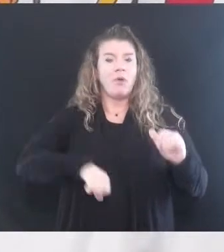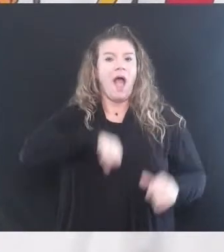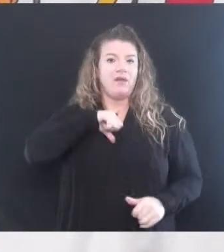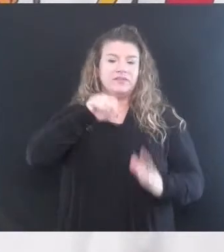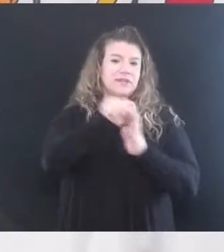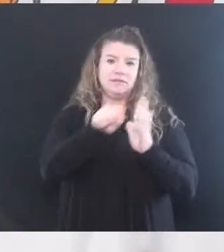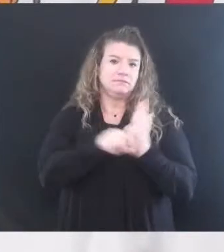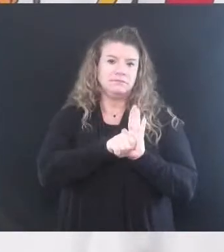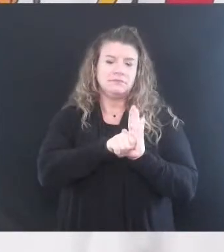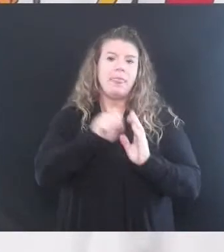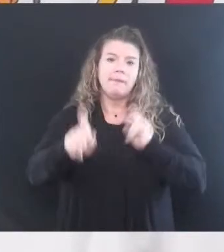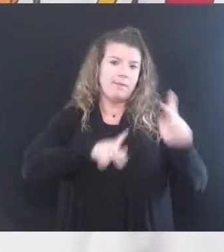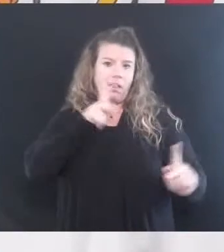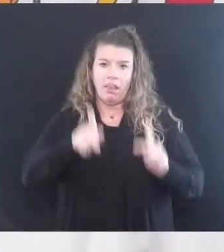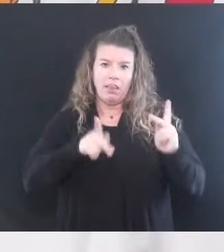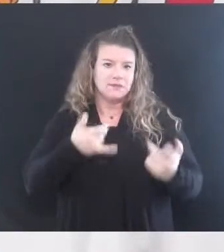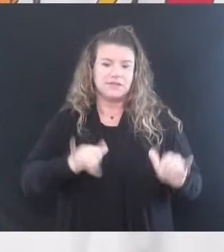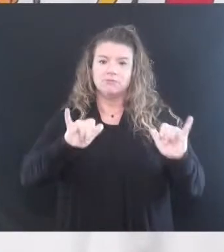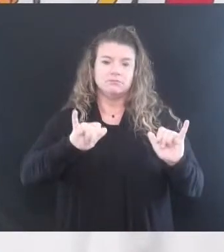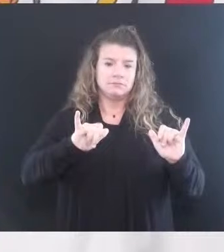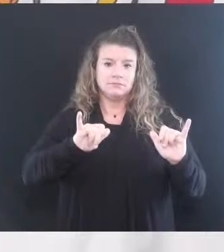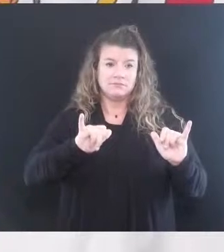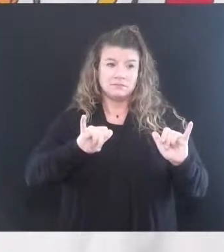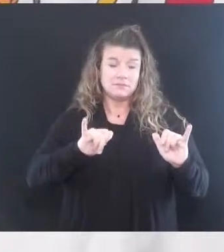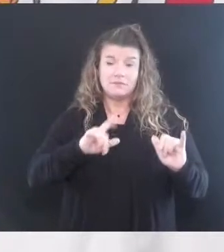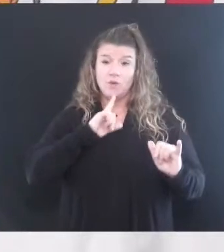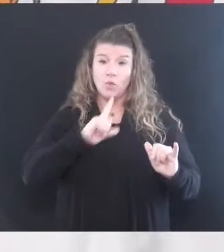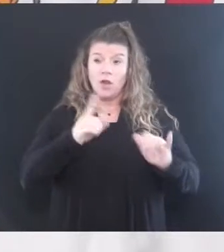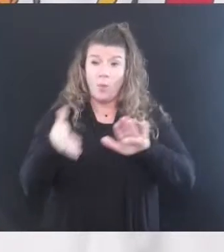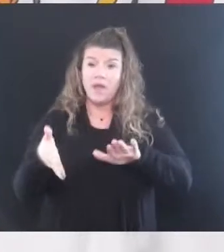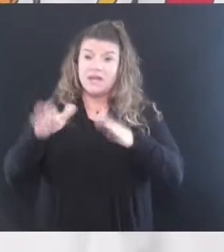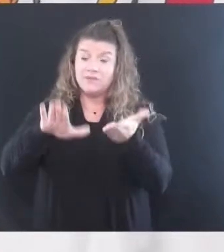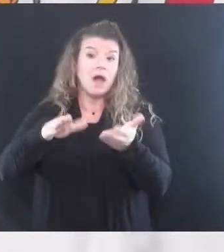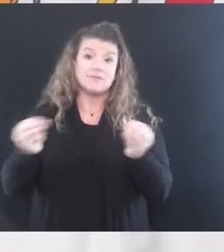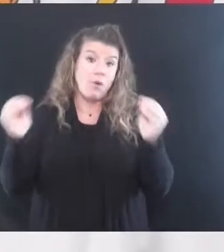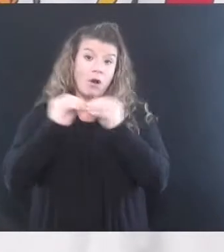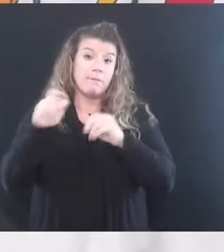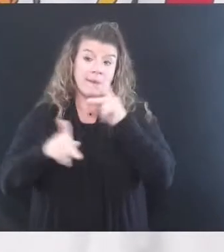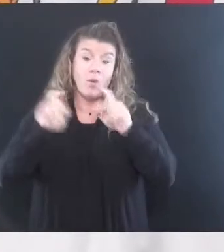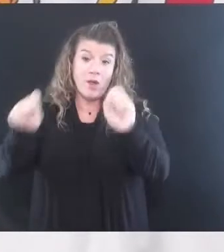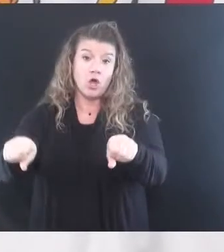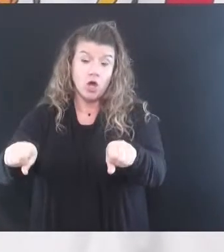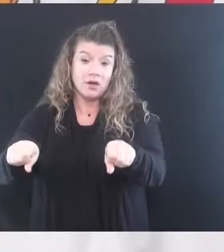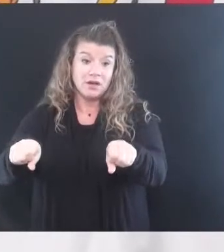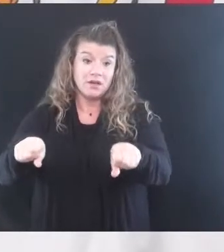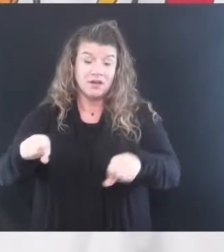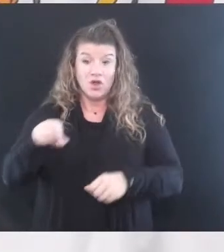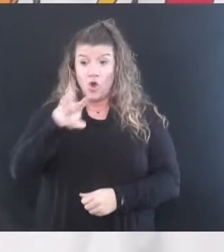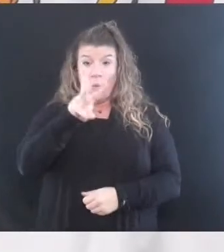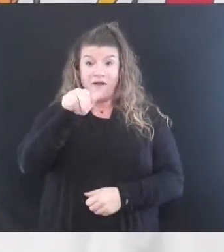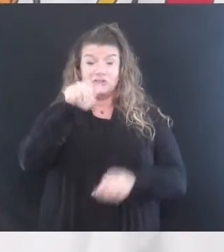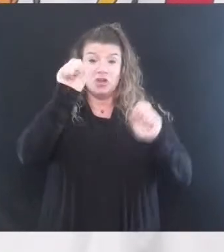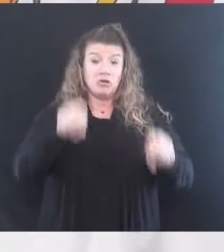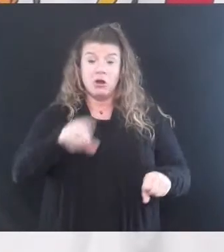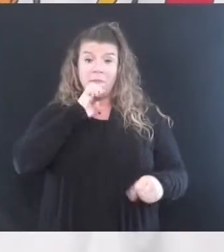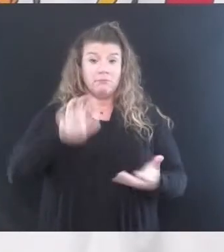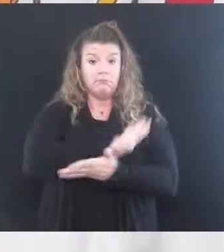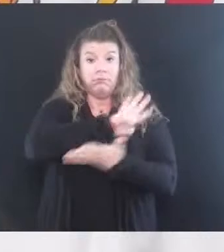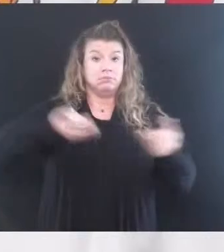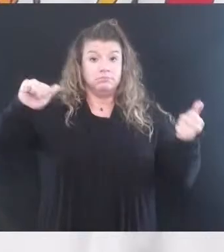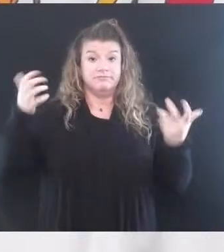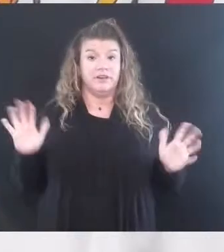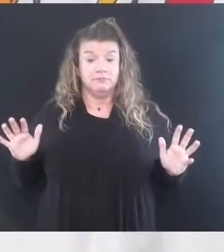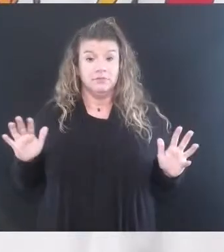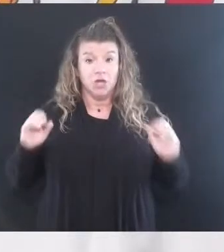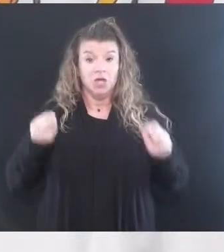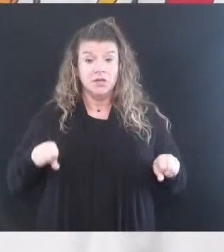of our people and everything. We could have lost so many people in West Virginia. West Virginia could have been a bloodbath beyond belief.